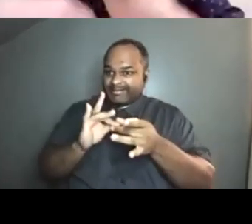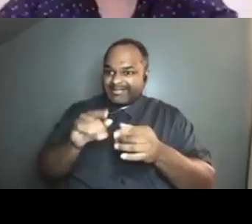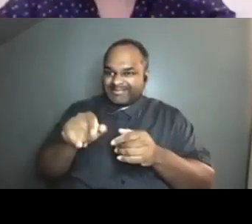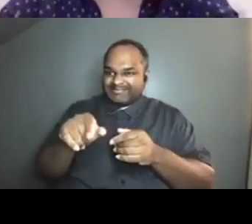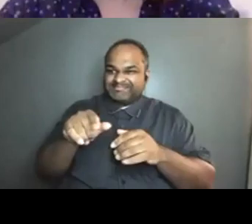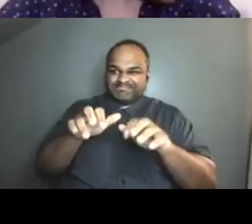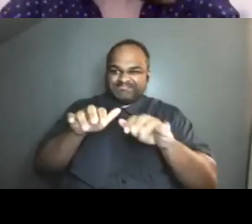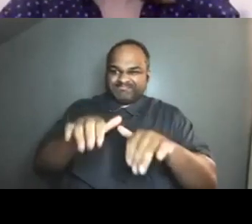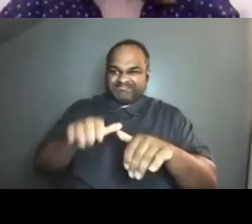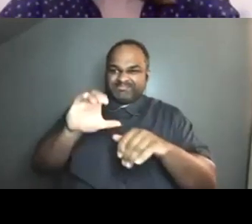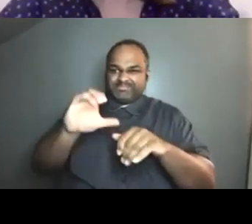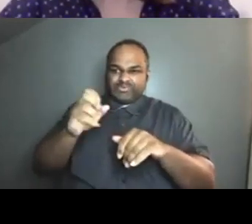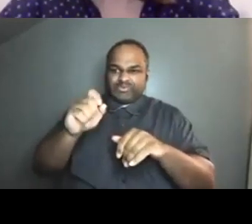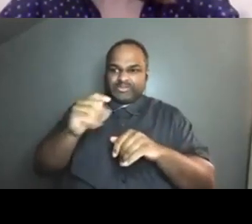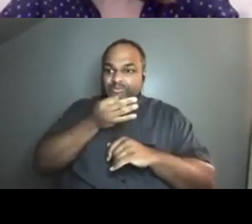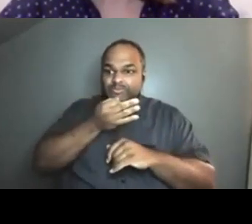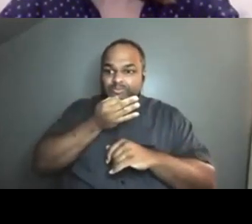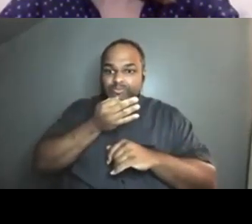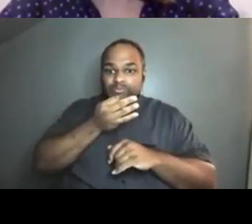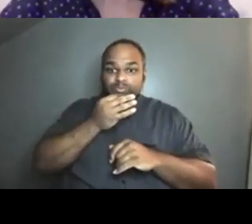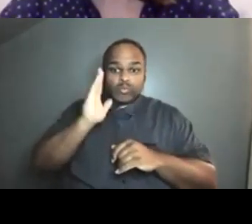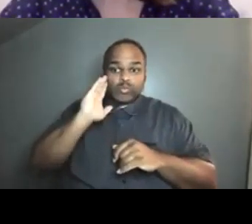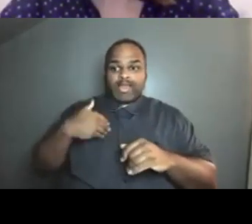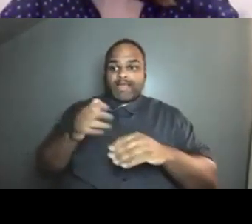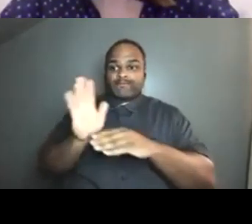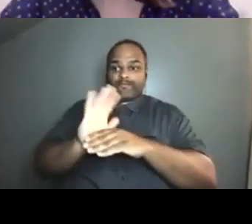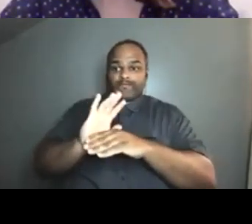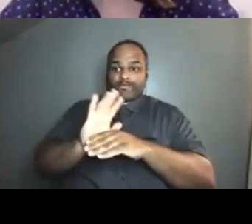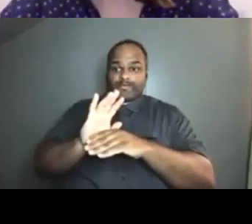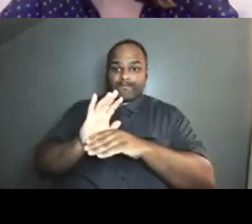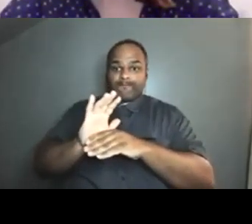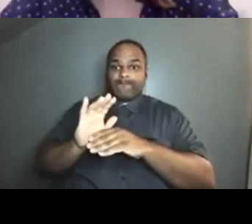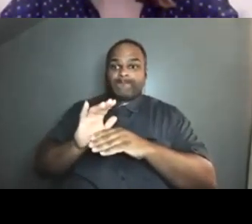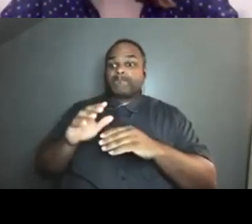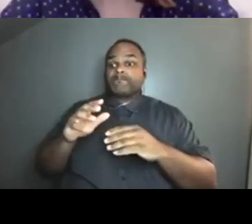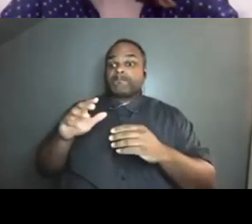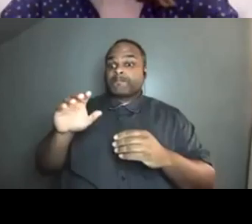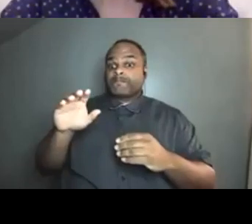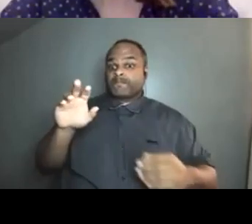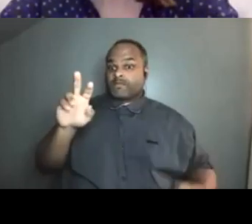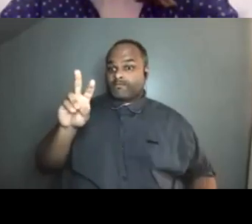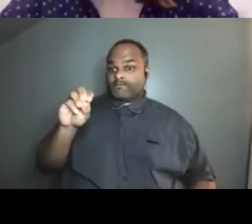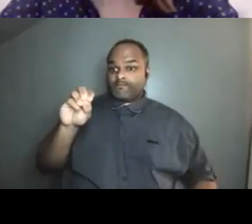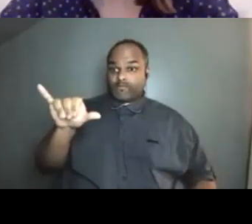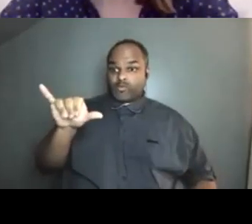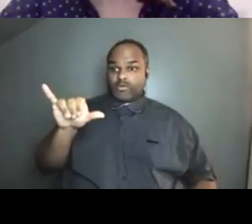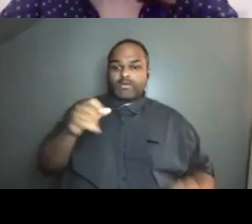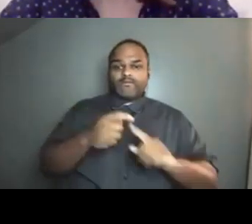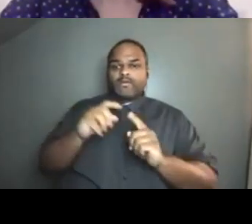in the chat. We are having a film screening of the documentary film Voy by director